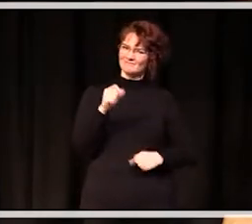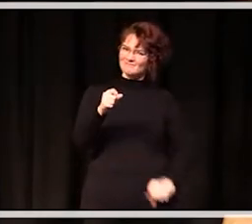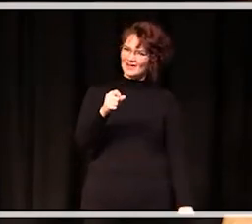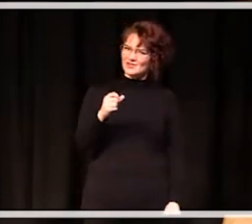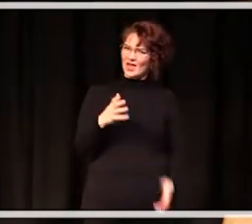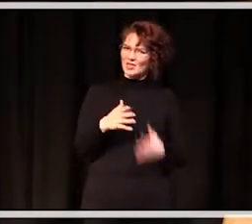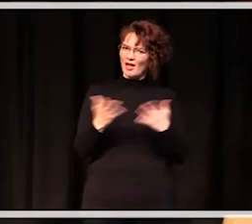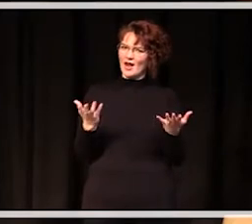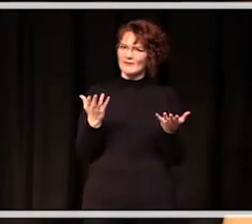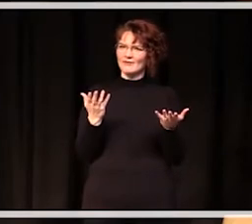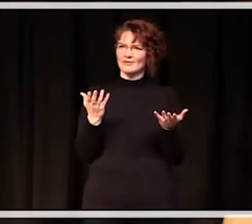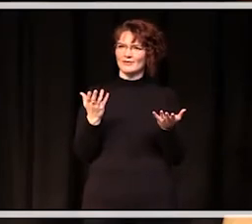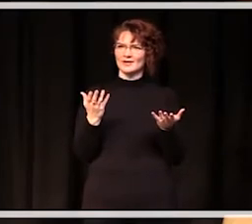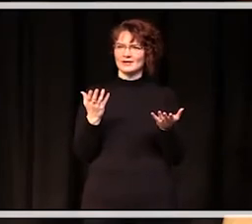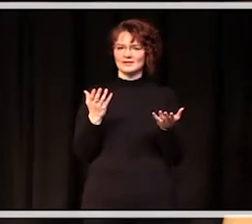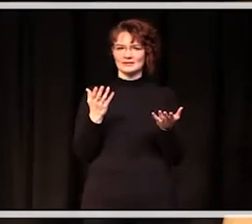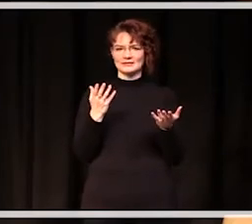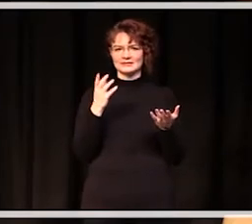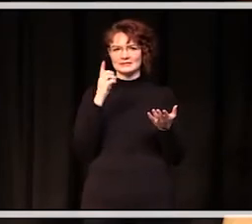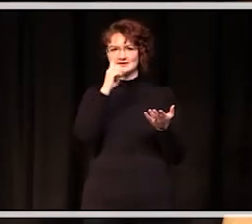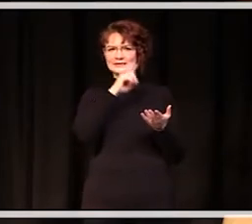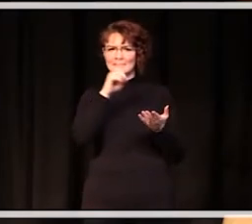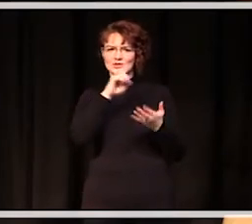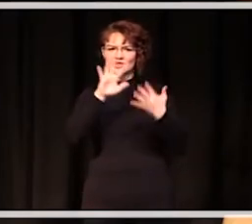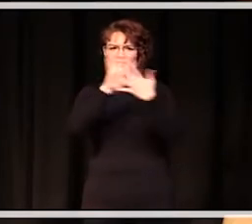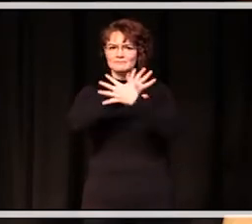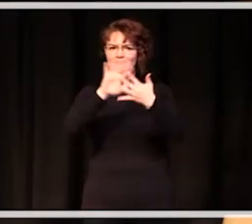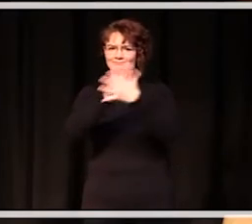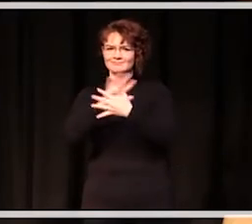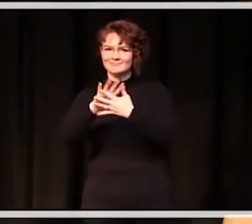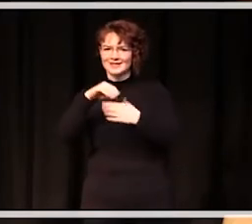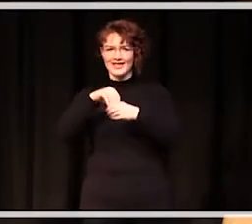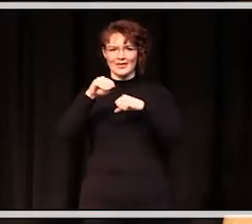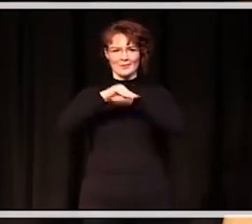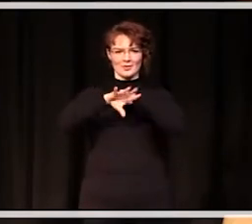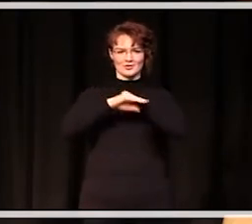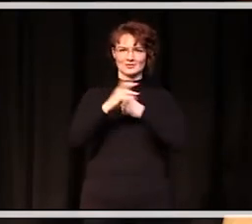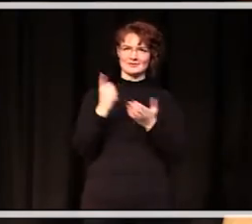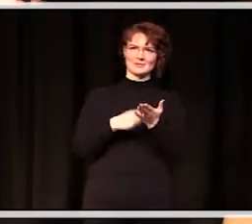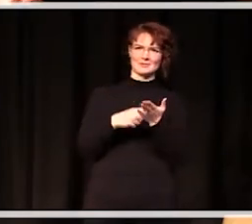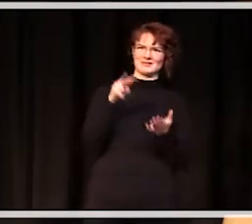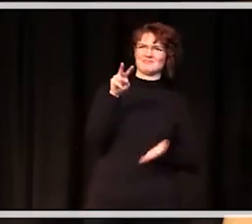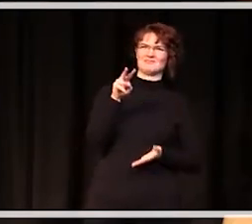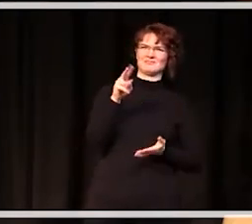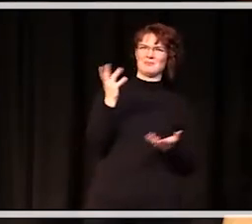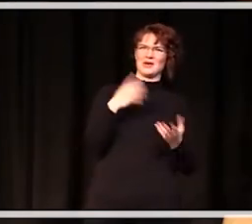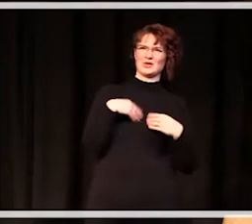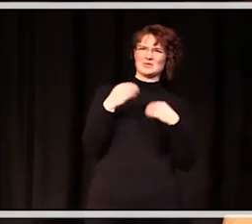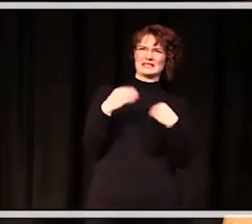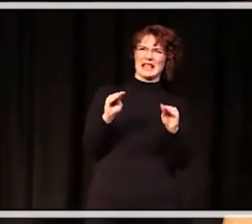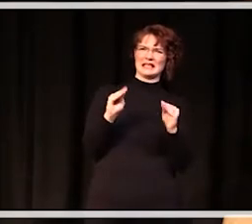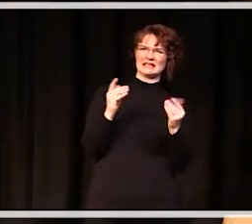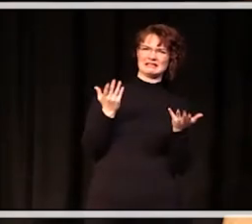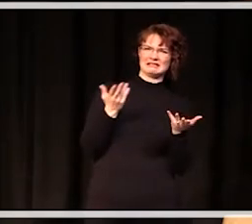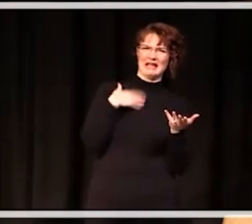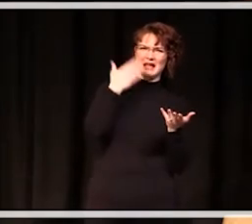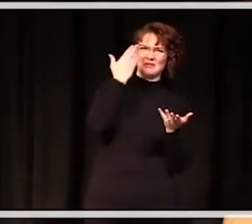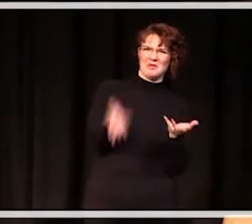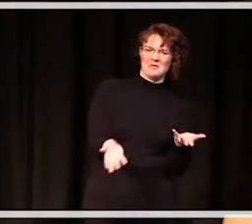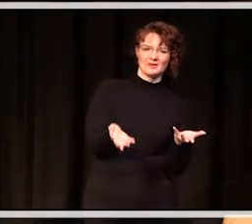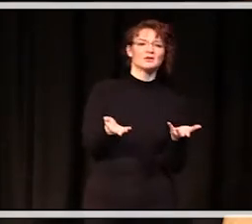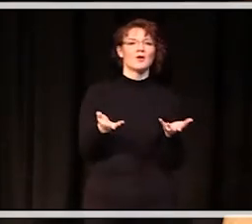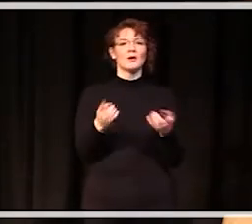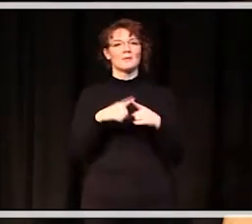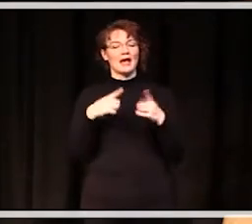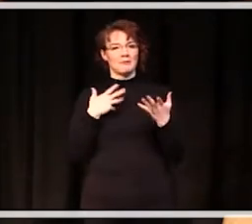there's a lot of deception in some of these commercials, and sometimes it's like, what in the world are they selling anyways? But hey, I'm setting that all up